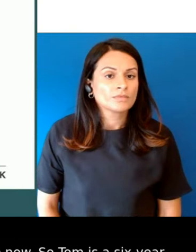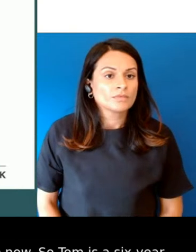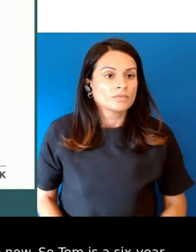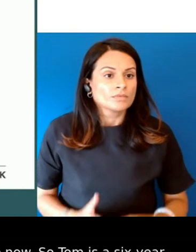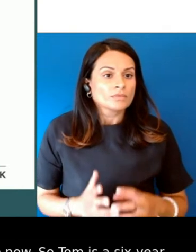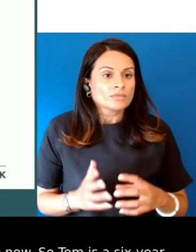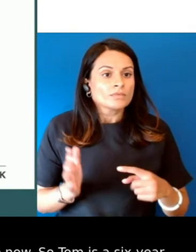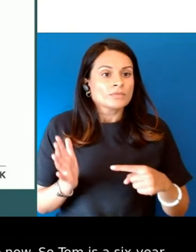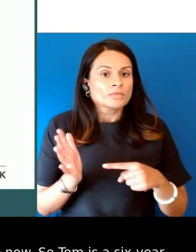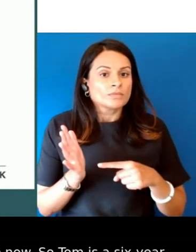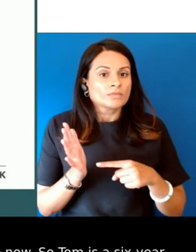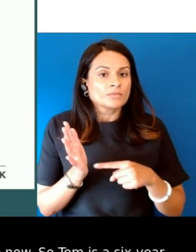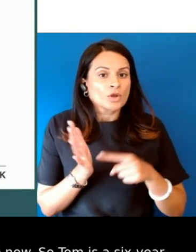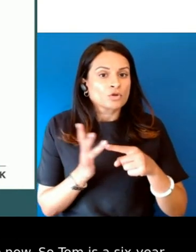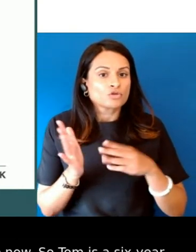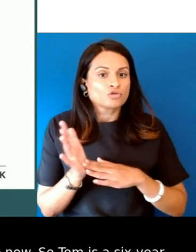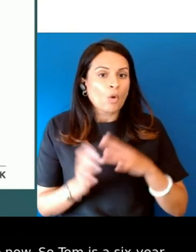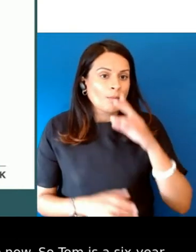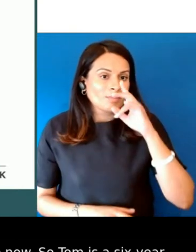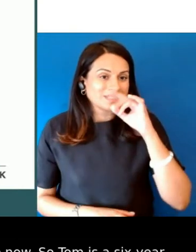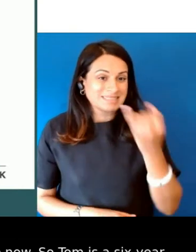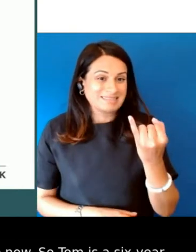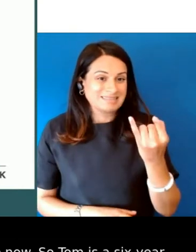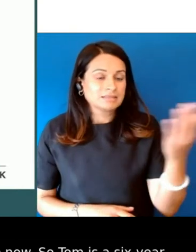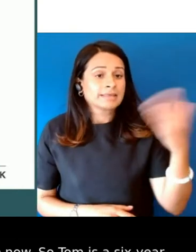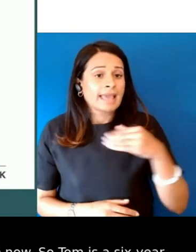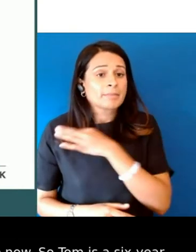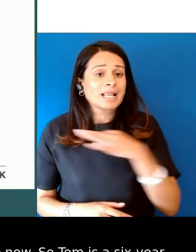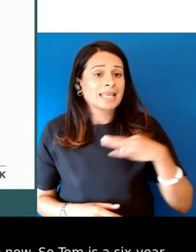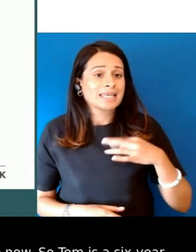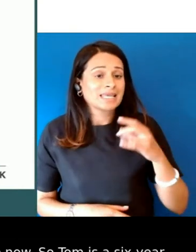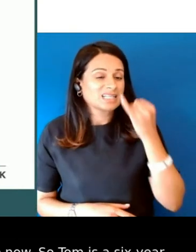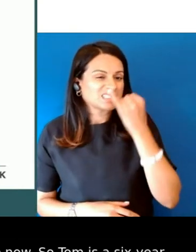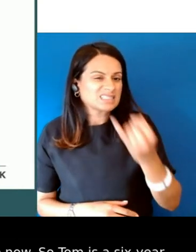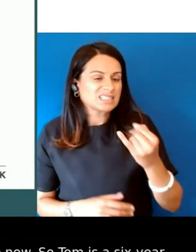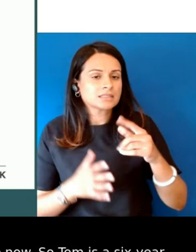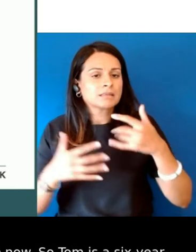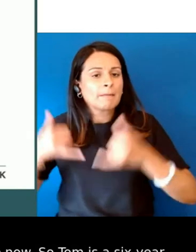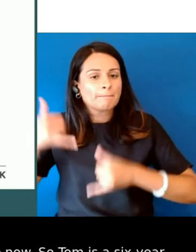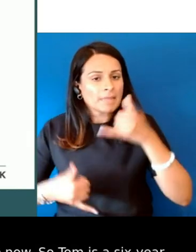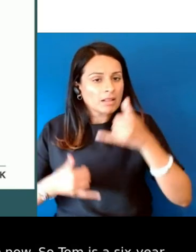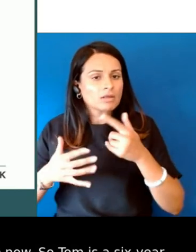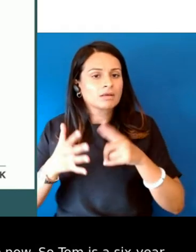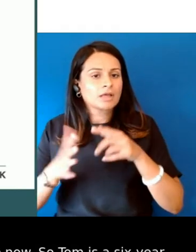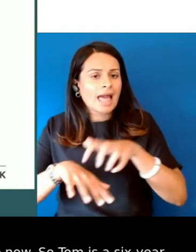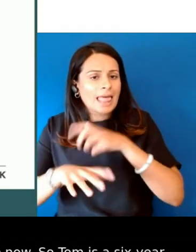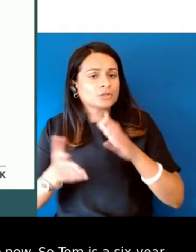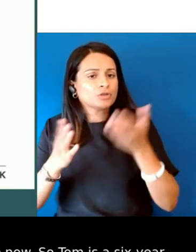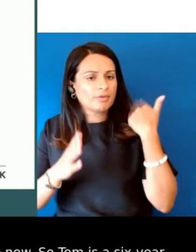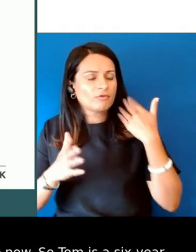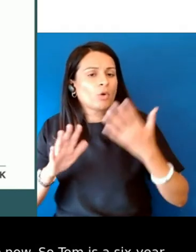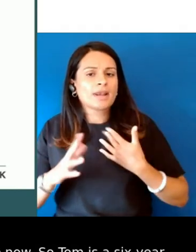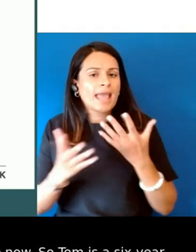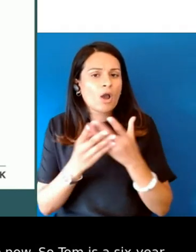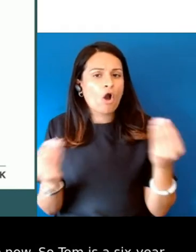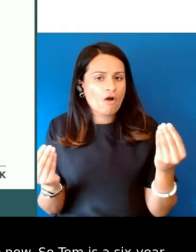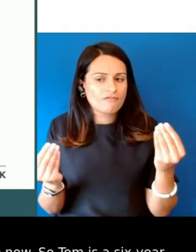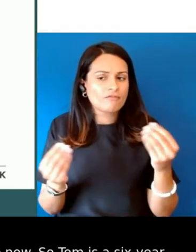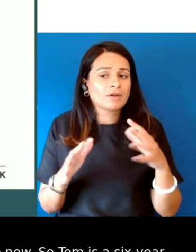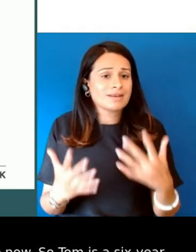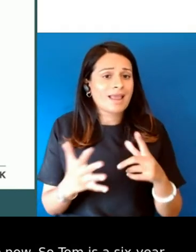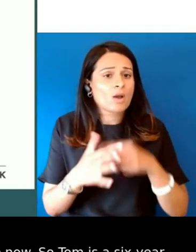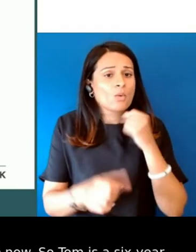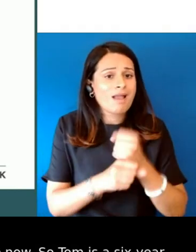a no leg allergy he was making a milk allergic in the past but has outgrown that now now and he has eczema